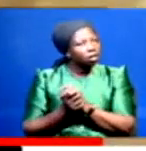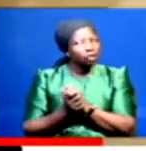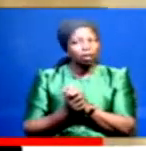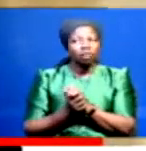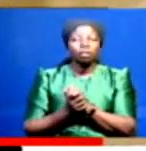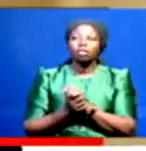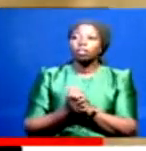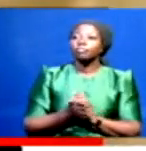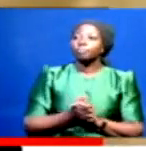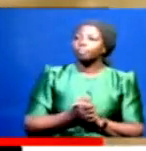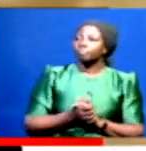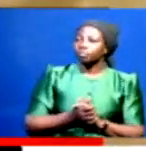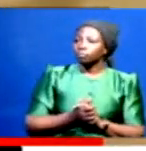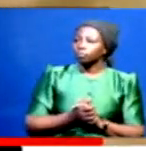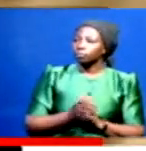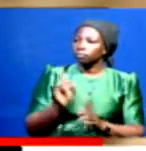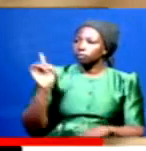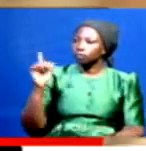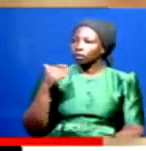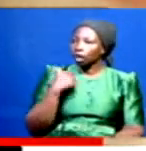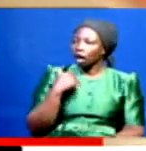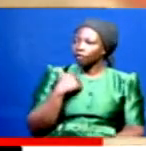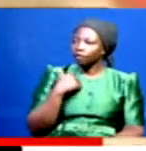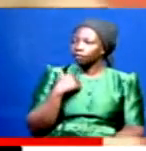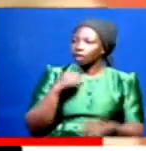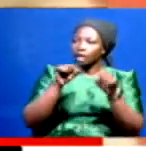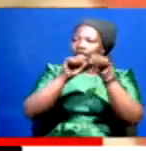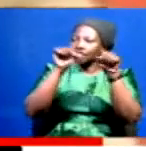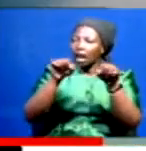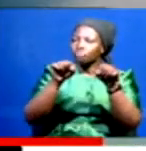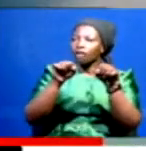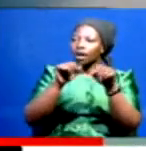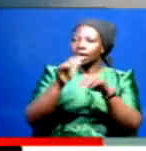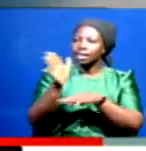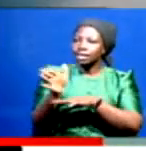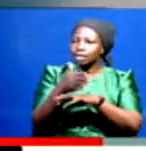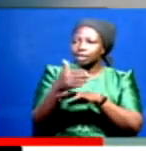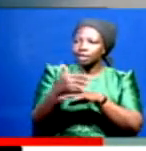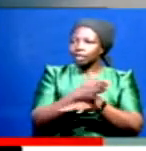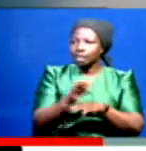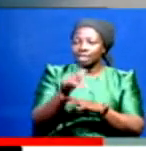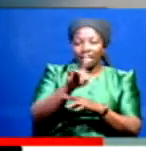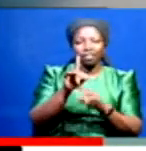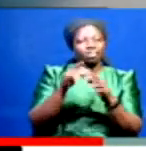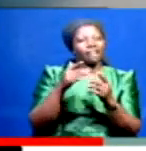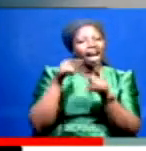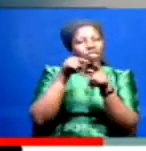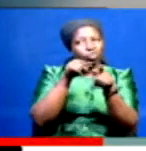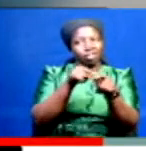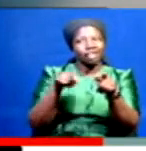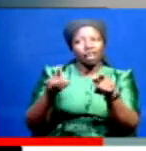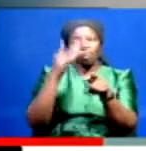This one has a shape of a snake. Mutimba accuses Pastor McKenzie of indoctrinating his children with